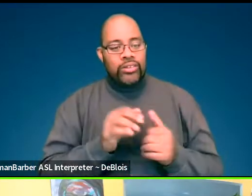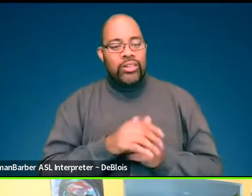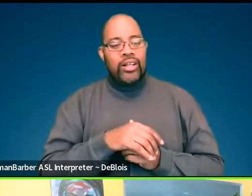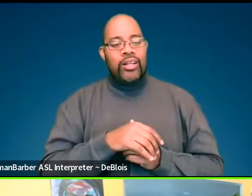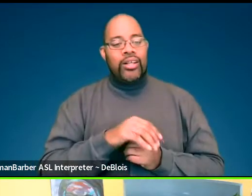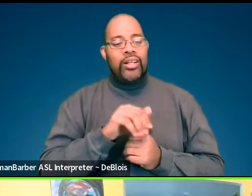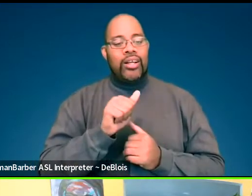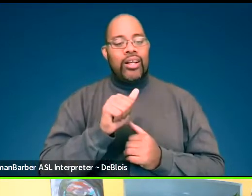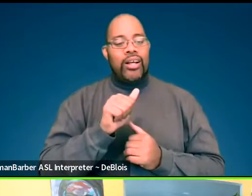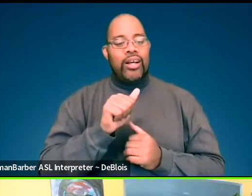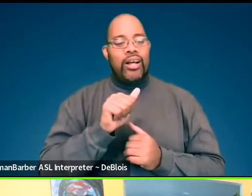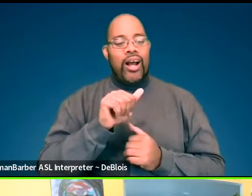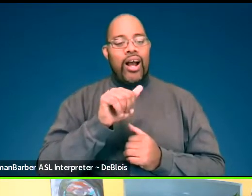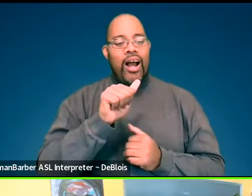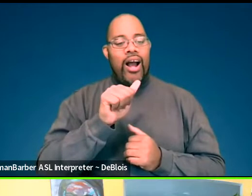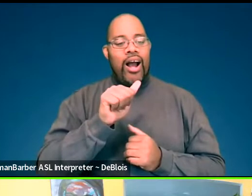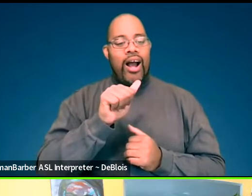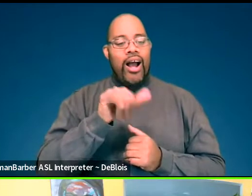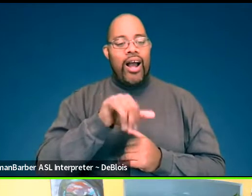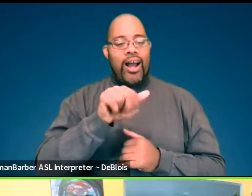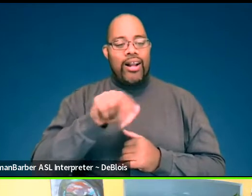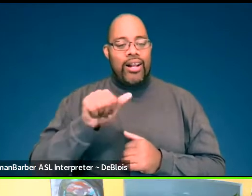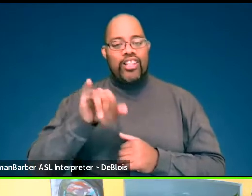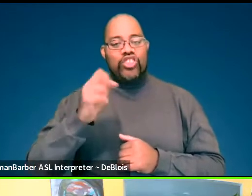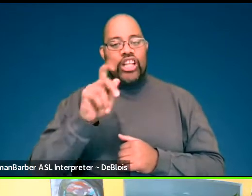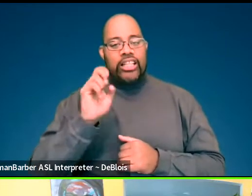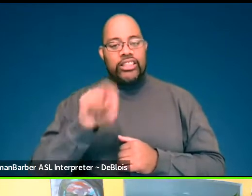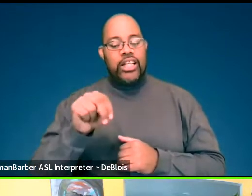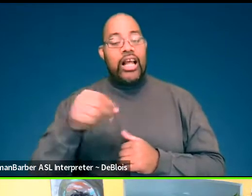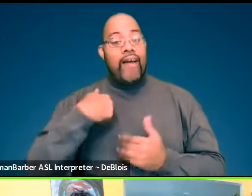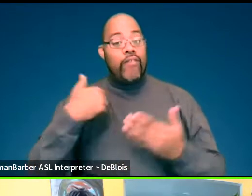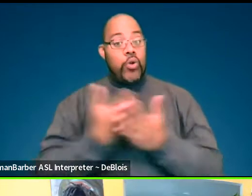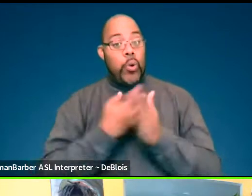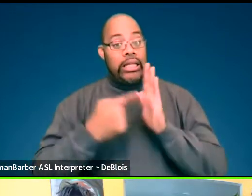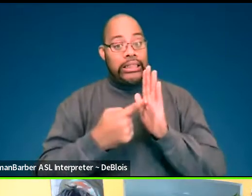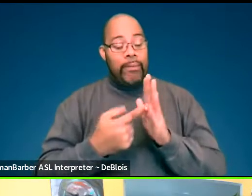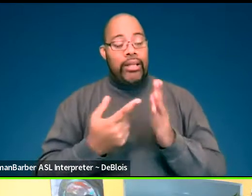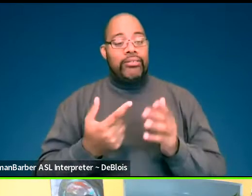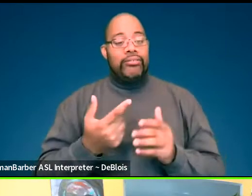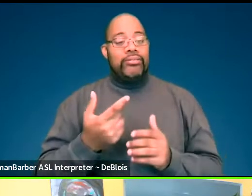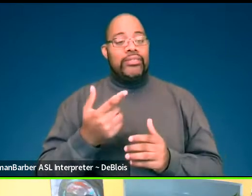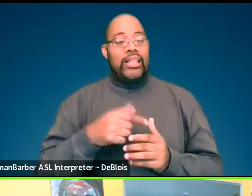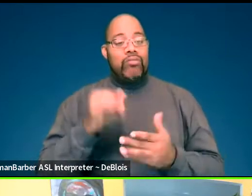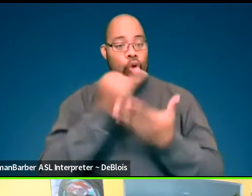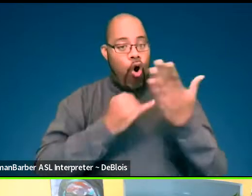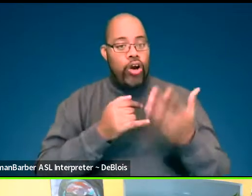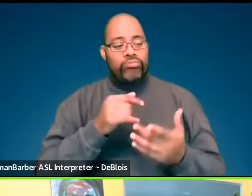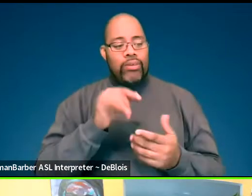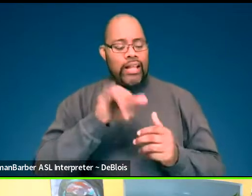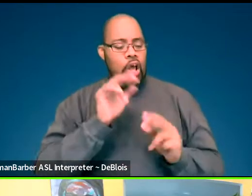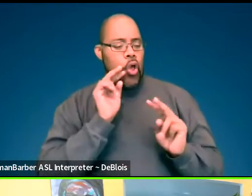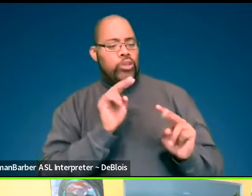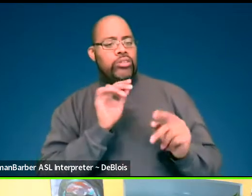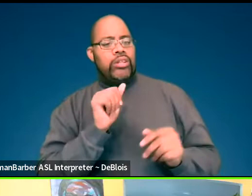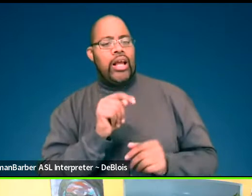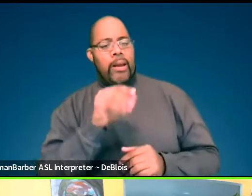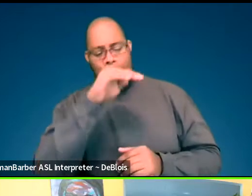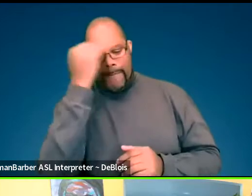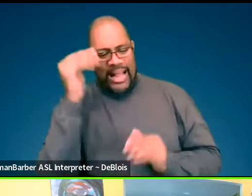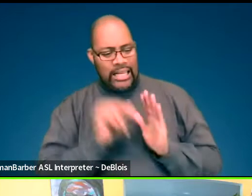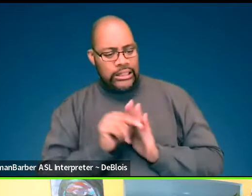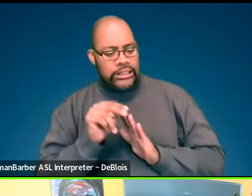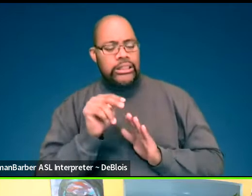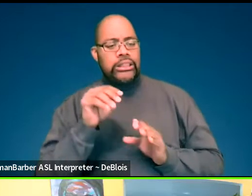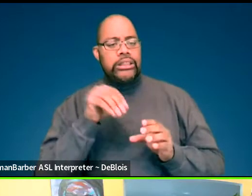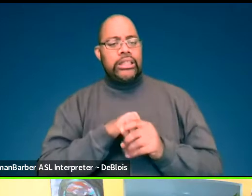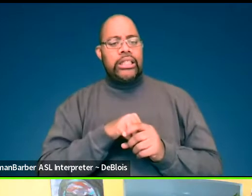has a fantastic new exhibit that's either out or in the works that also is looking at Blackness and